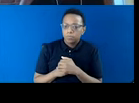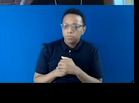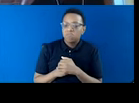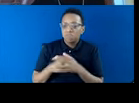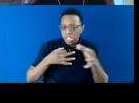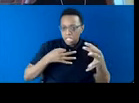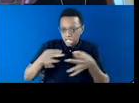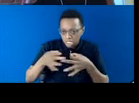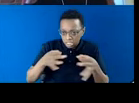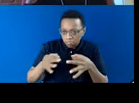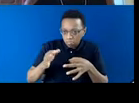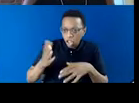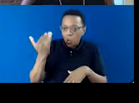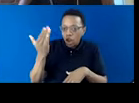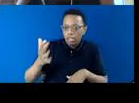in 1567.